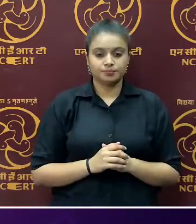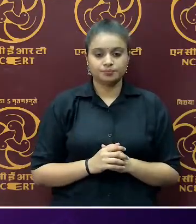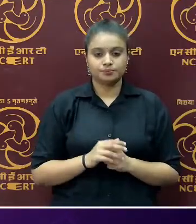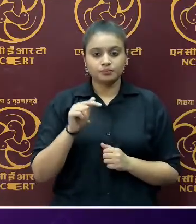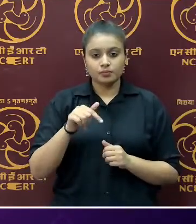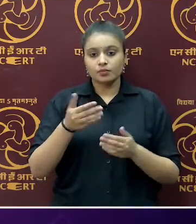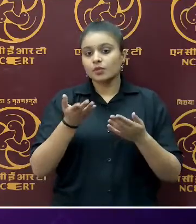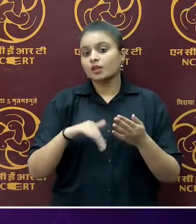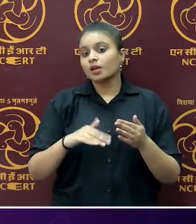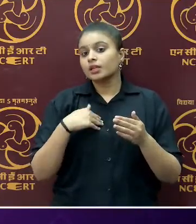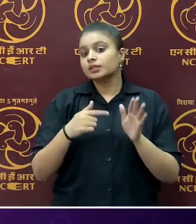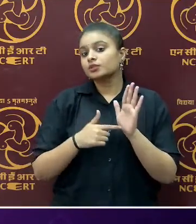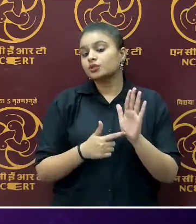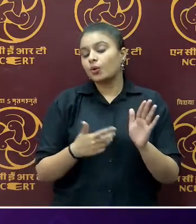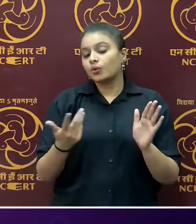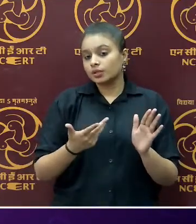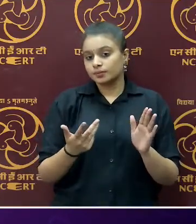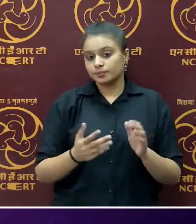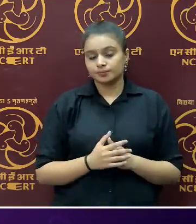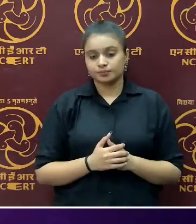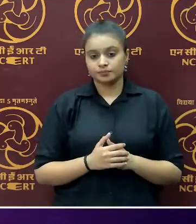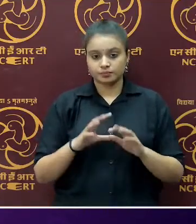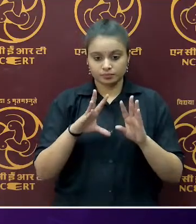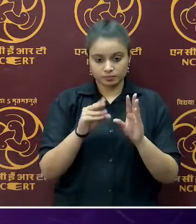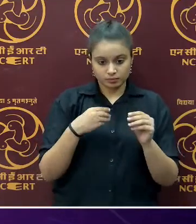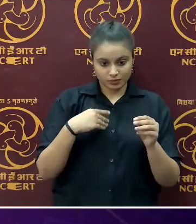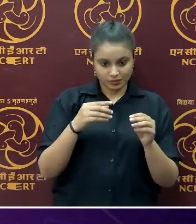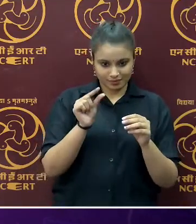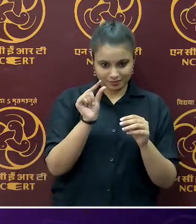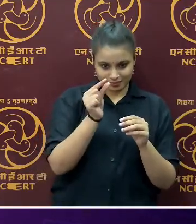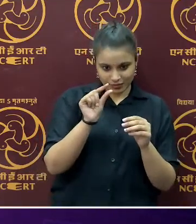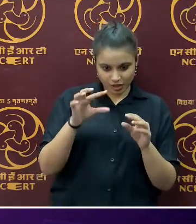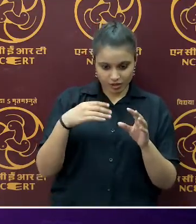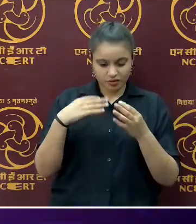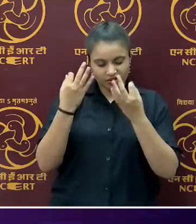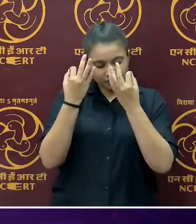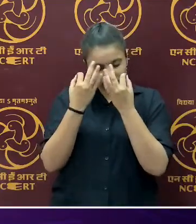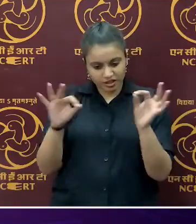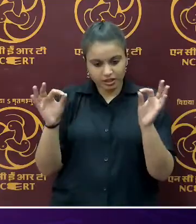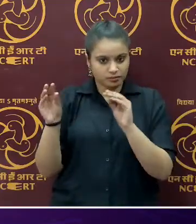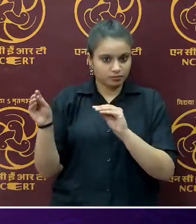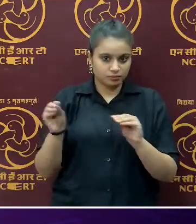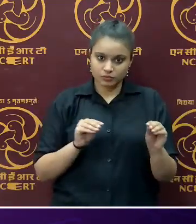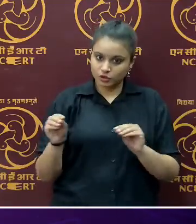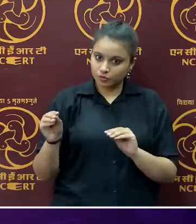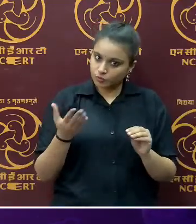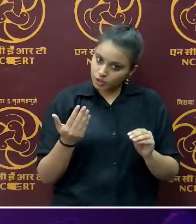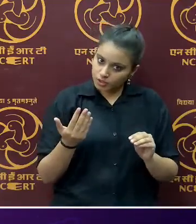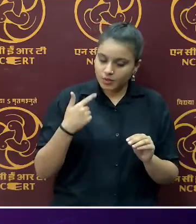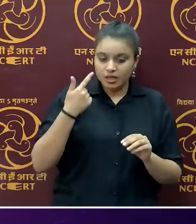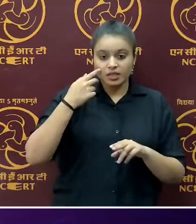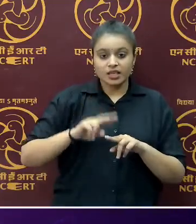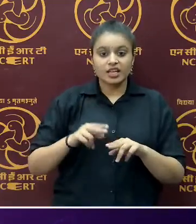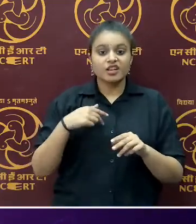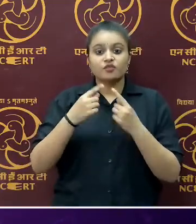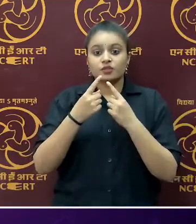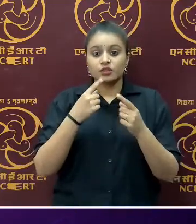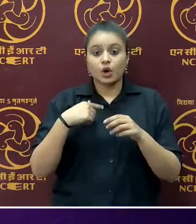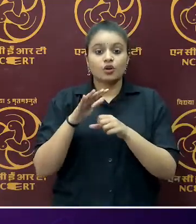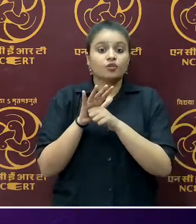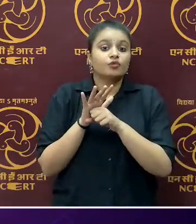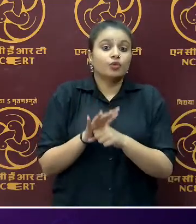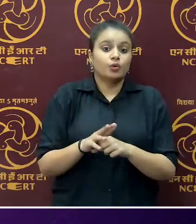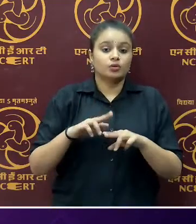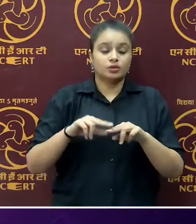this indicate is that these particles are free to move. Because if we talk of the